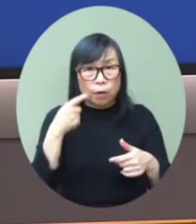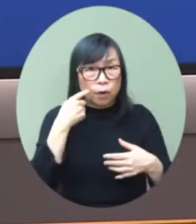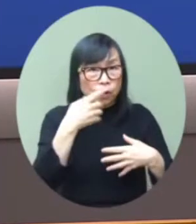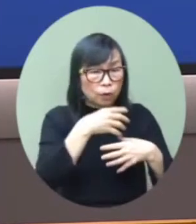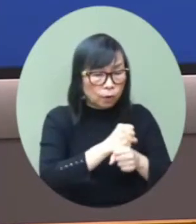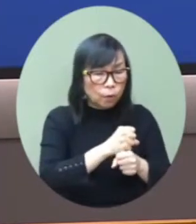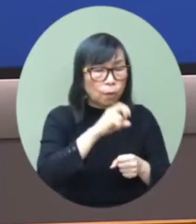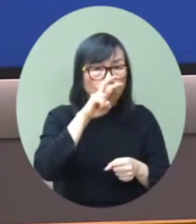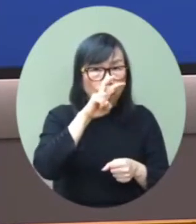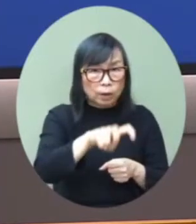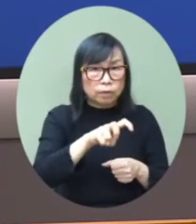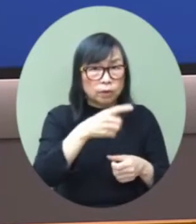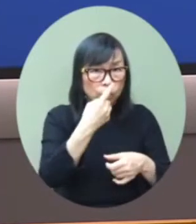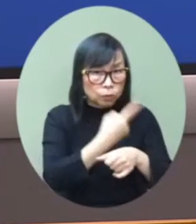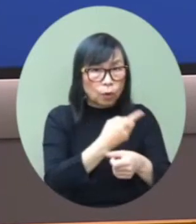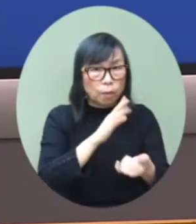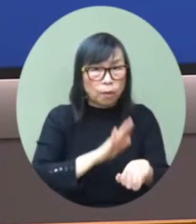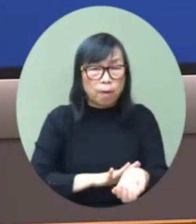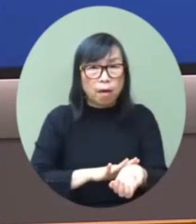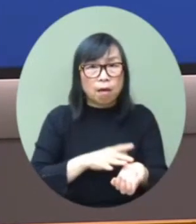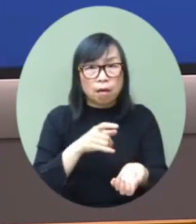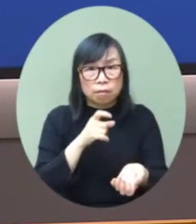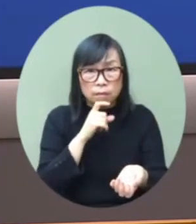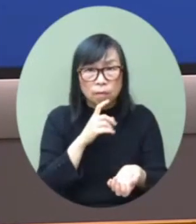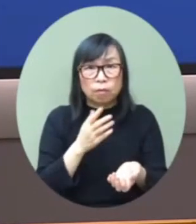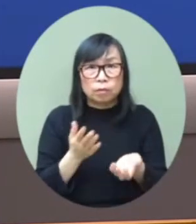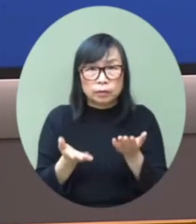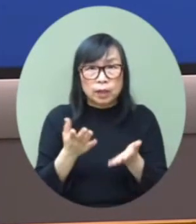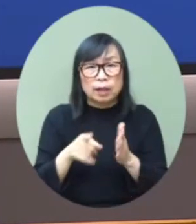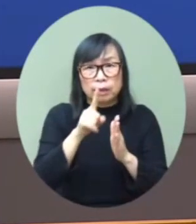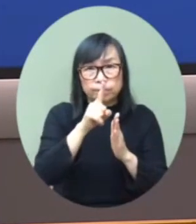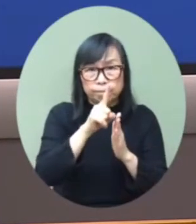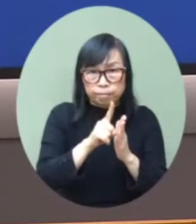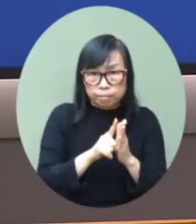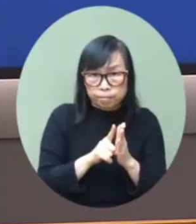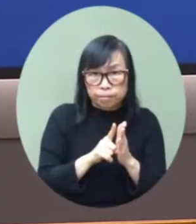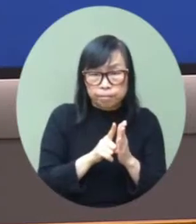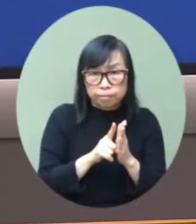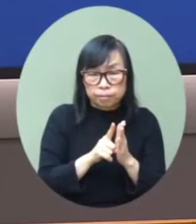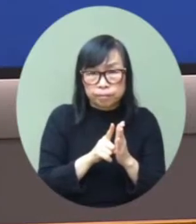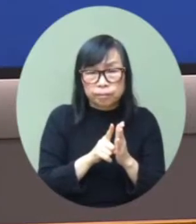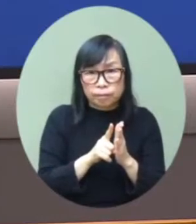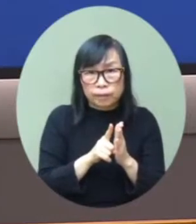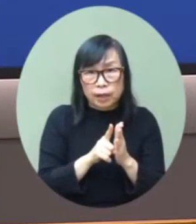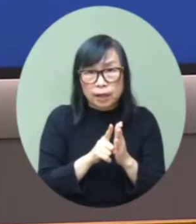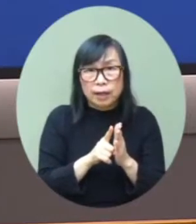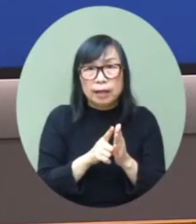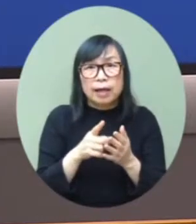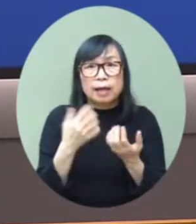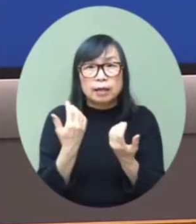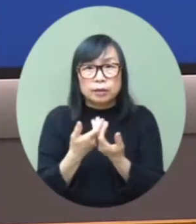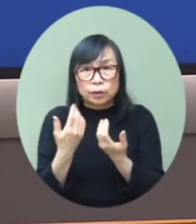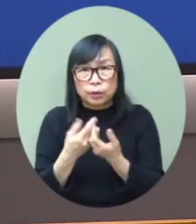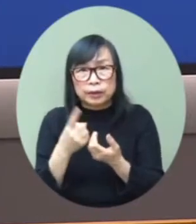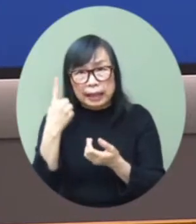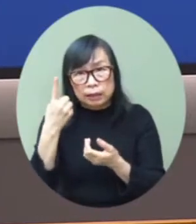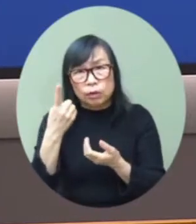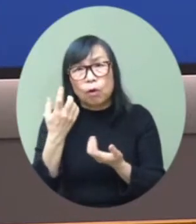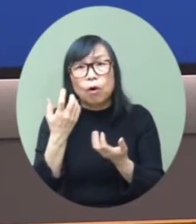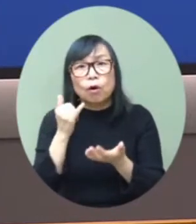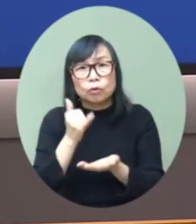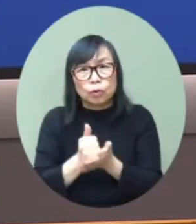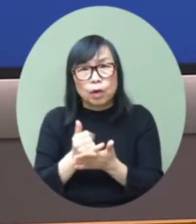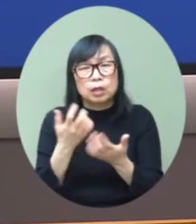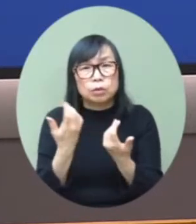In the past week, for preliminary positive cases under the compulsory testing, the